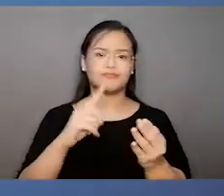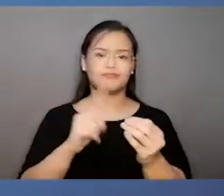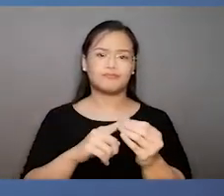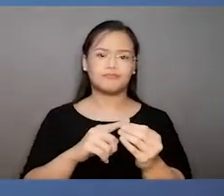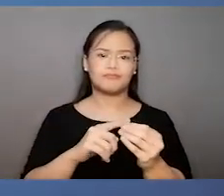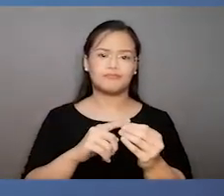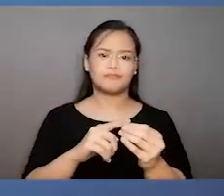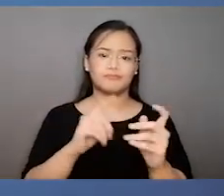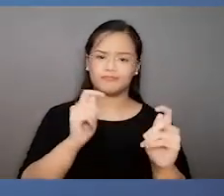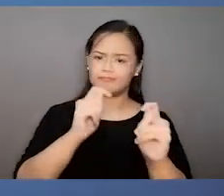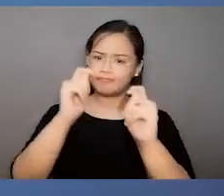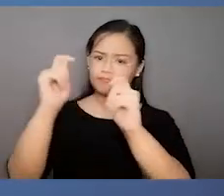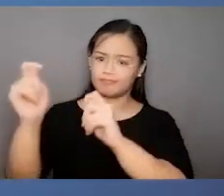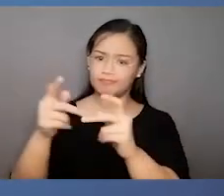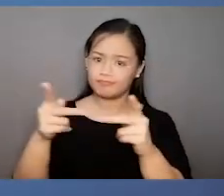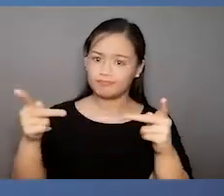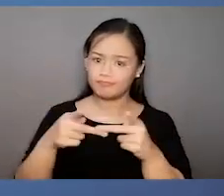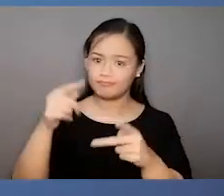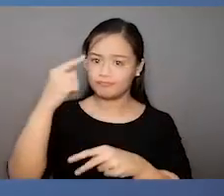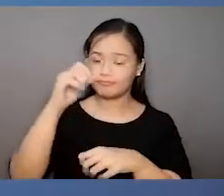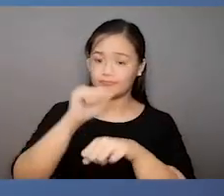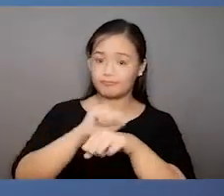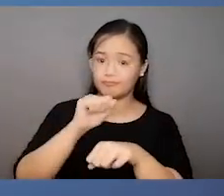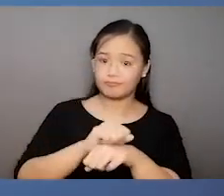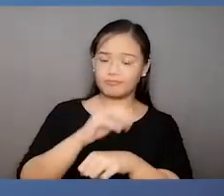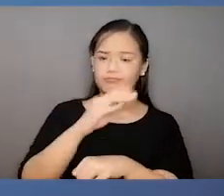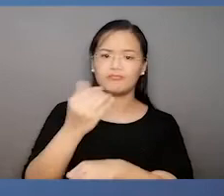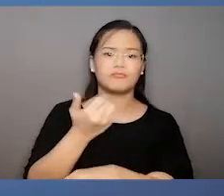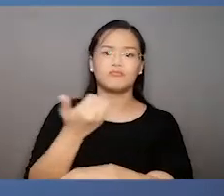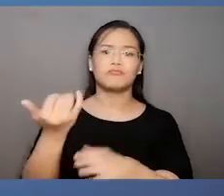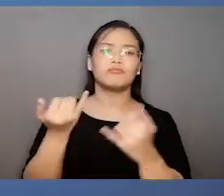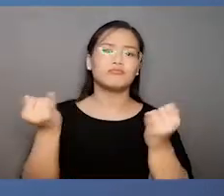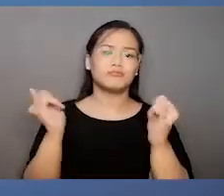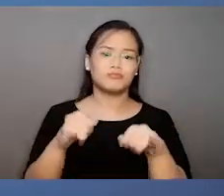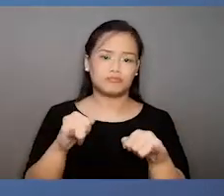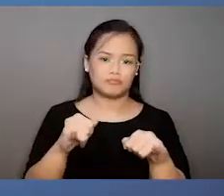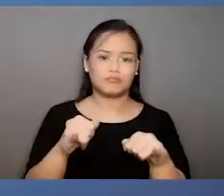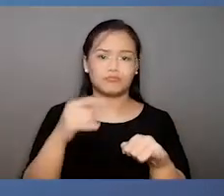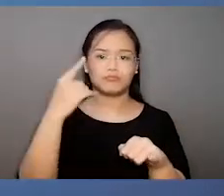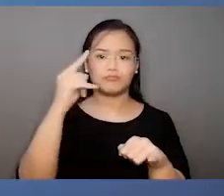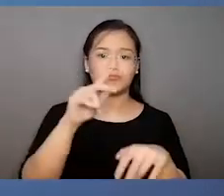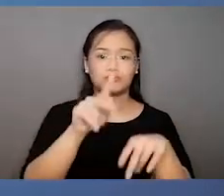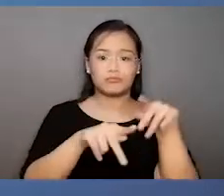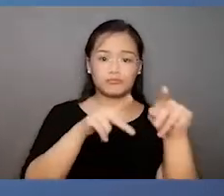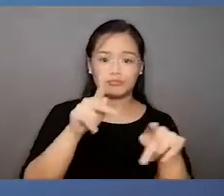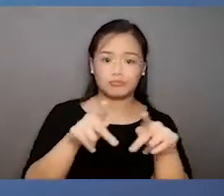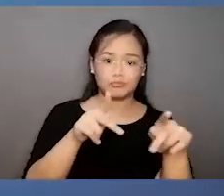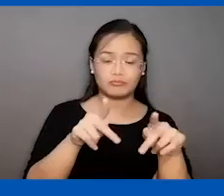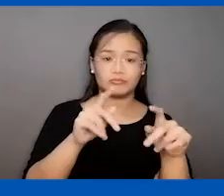the human rights involved for migrant workers as well as their families.